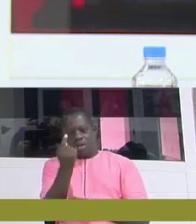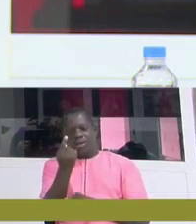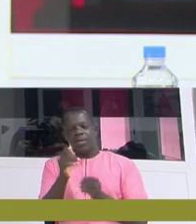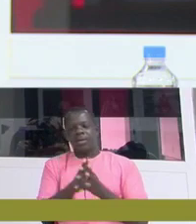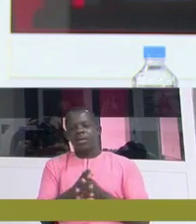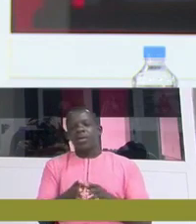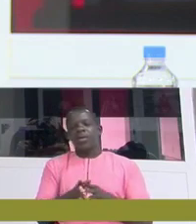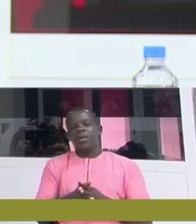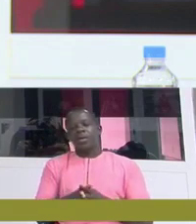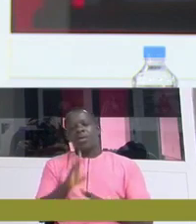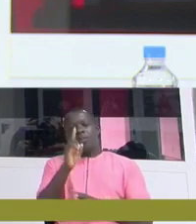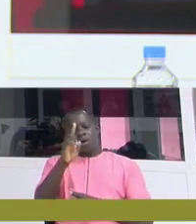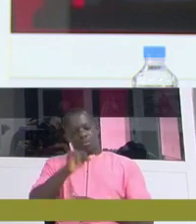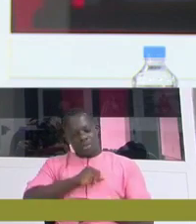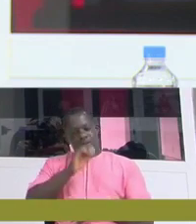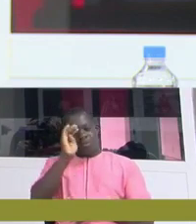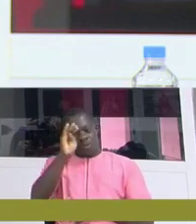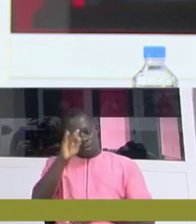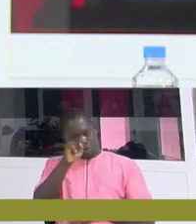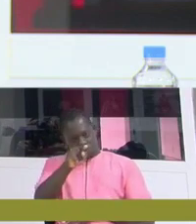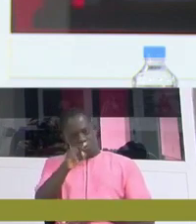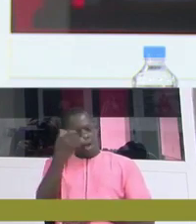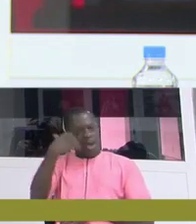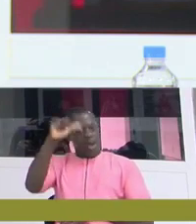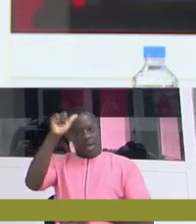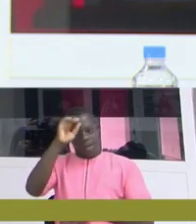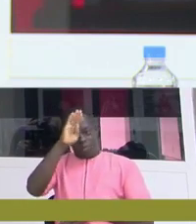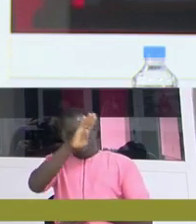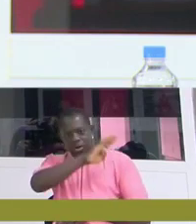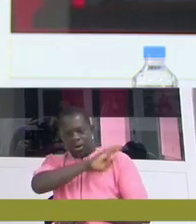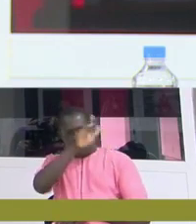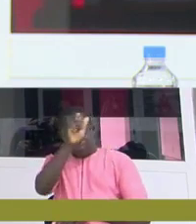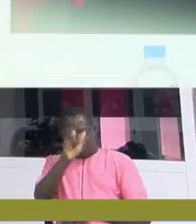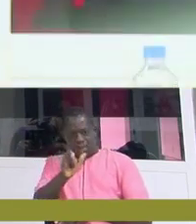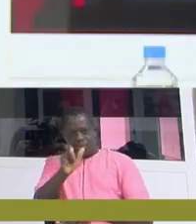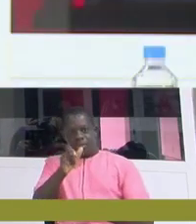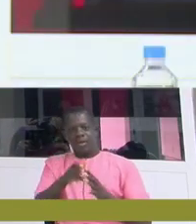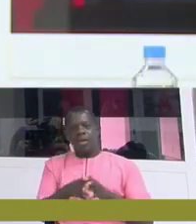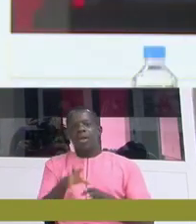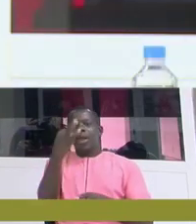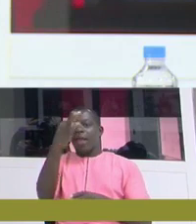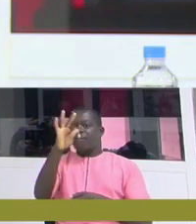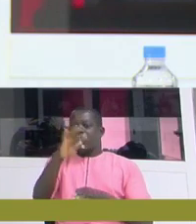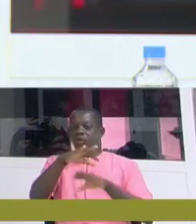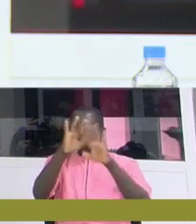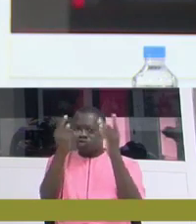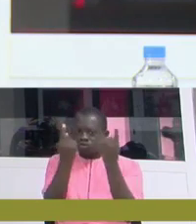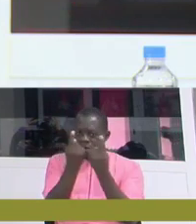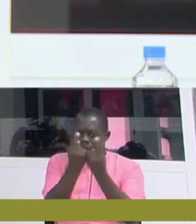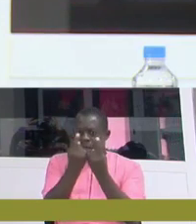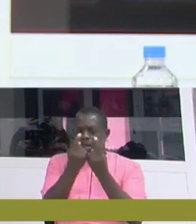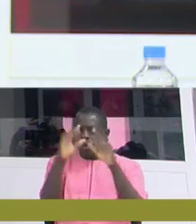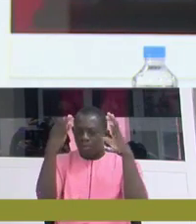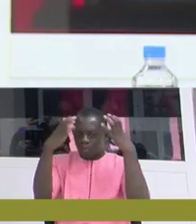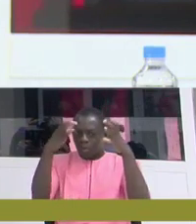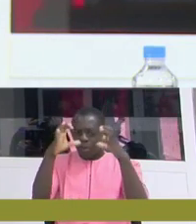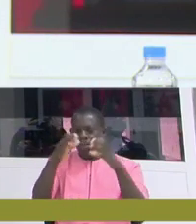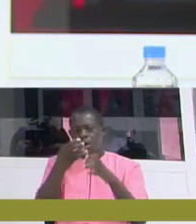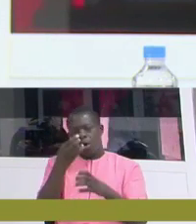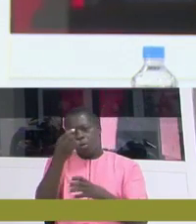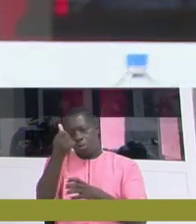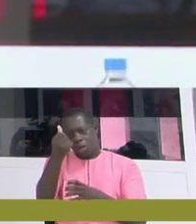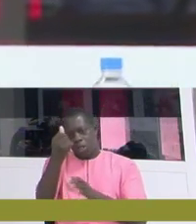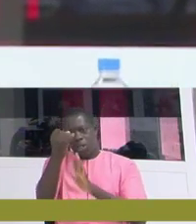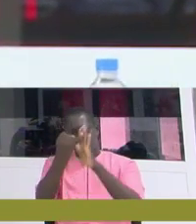much. But I used to address you as my senior. I said, now, if I have a problem, a money issue with this